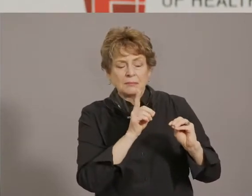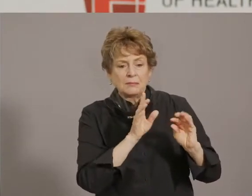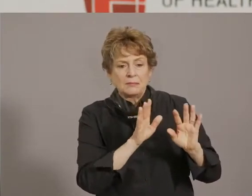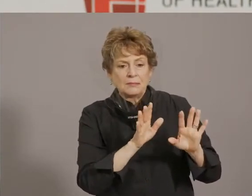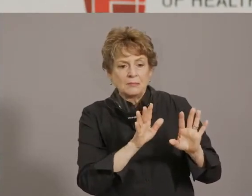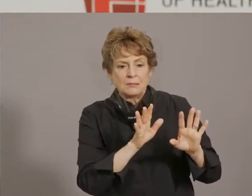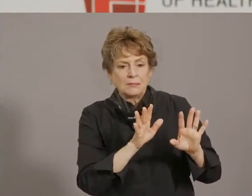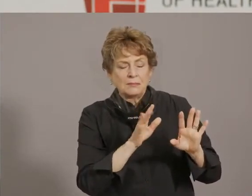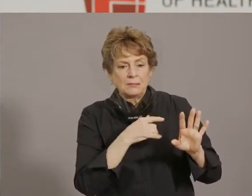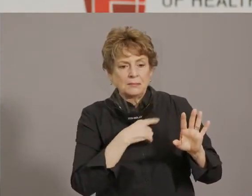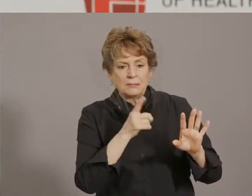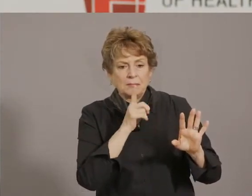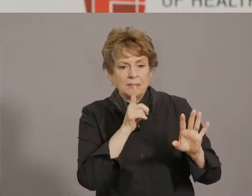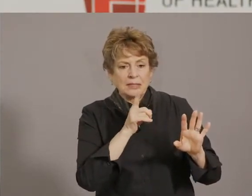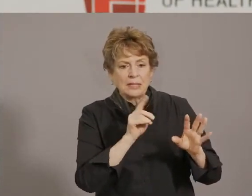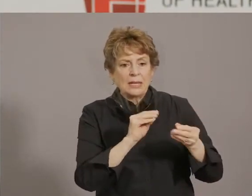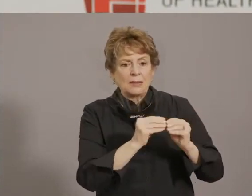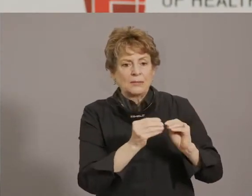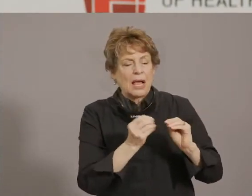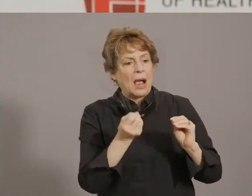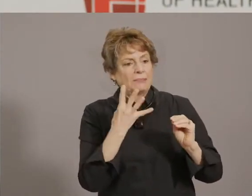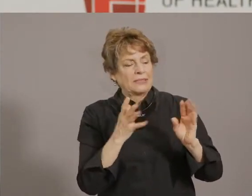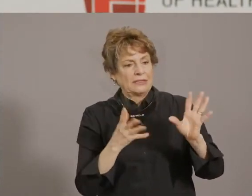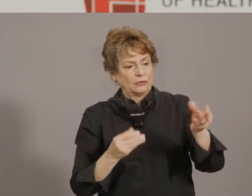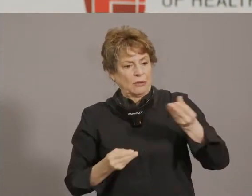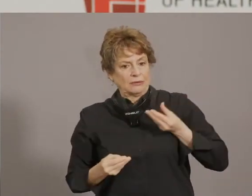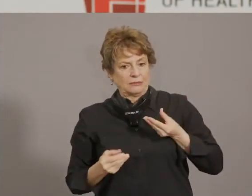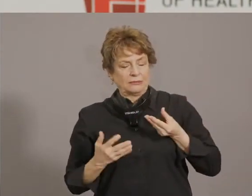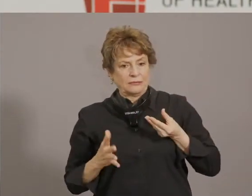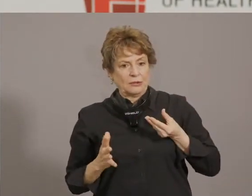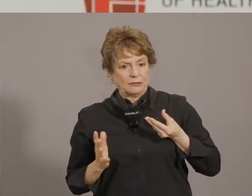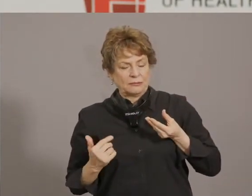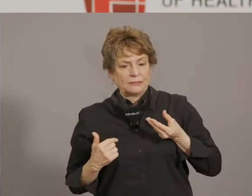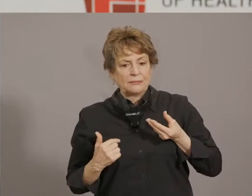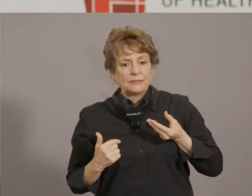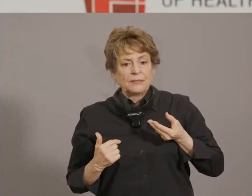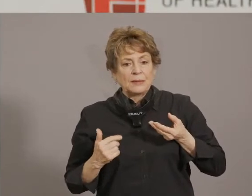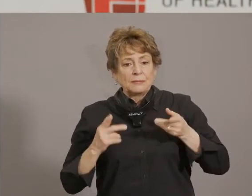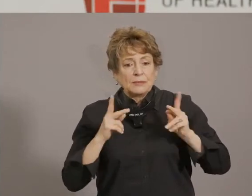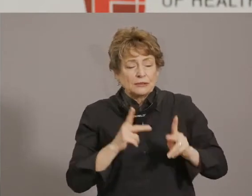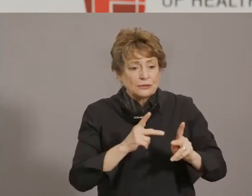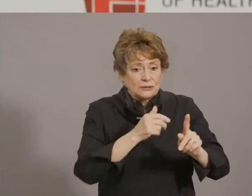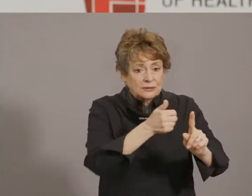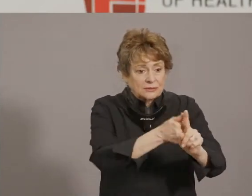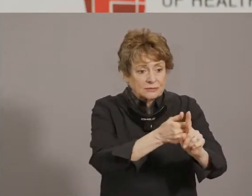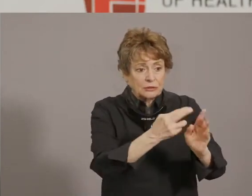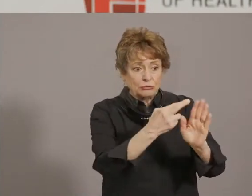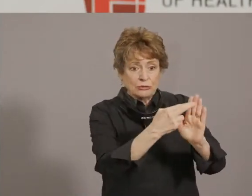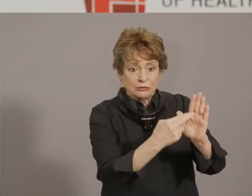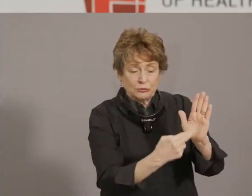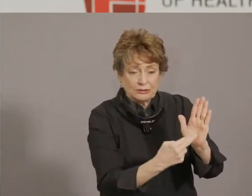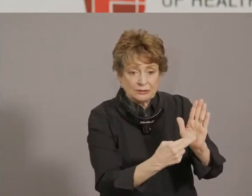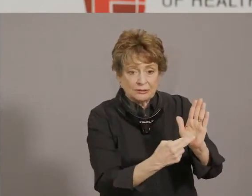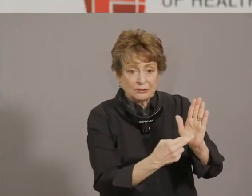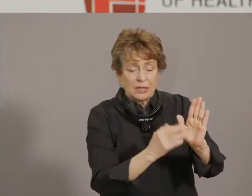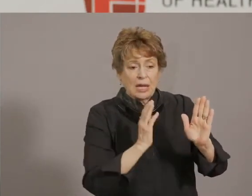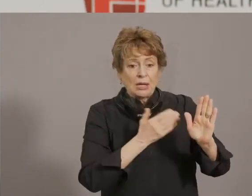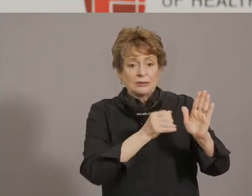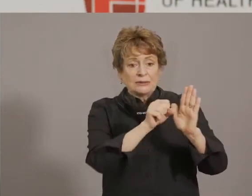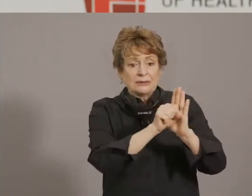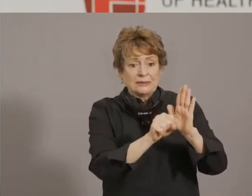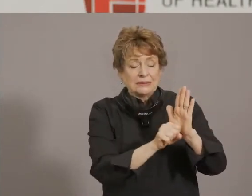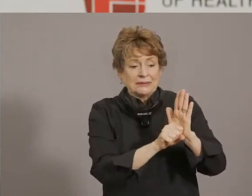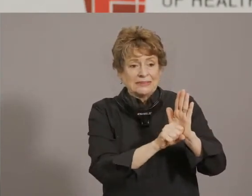vaccine management system, we do have screening questions that can identify if they're a teacher, if they're over